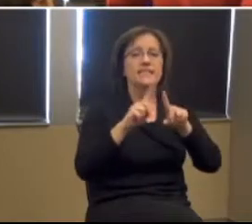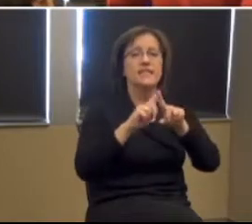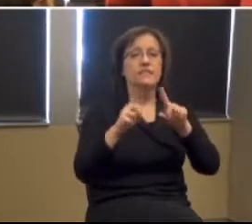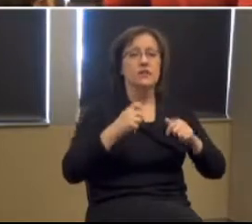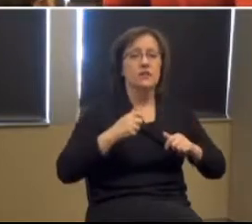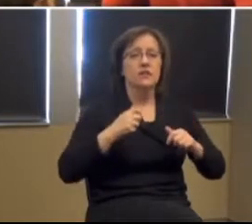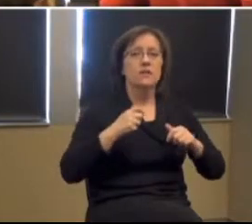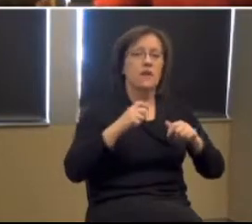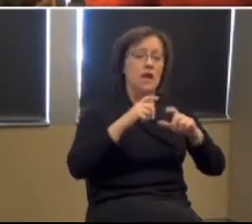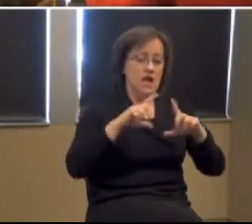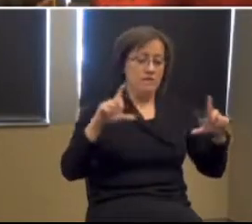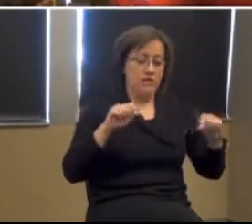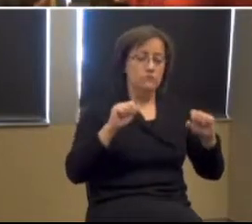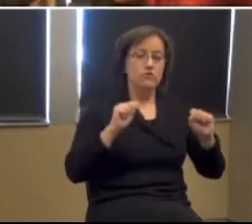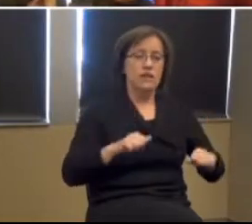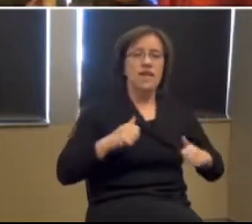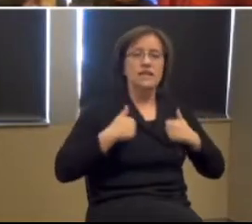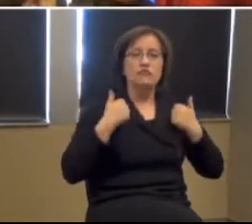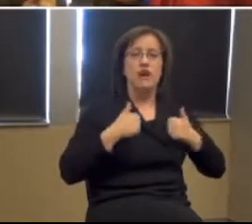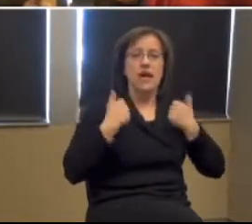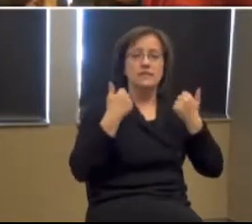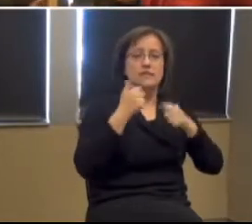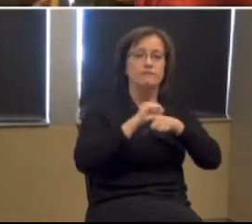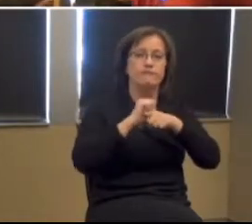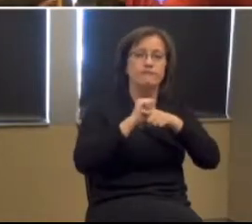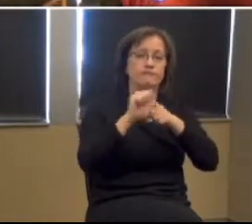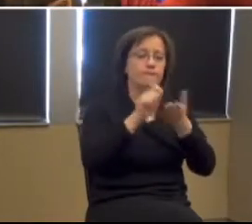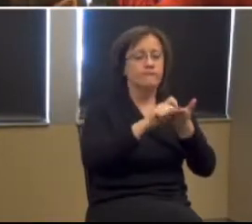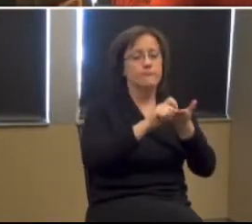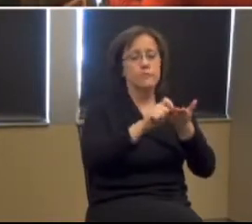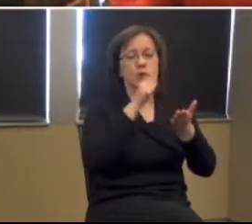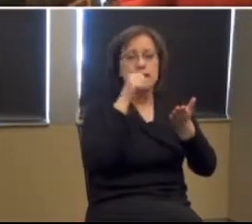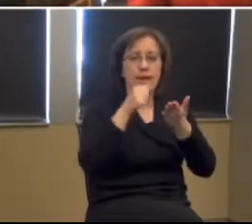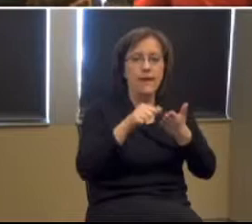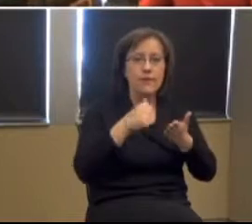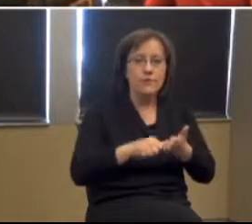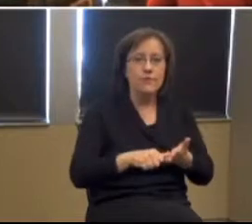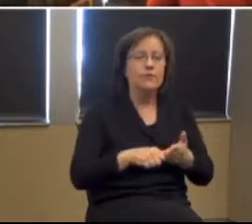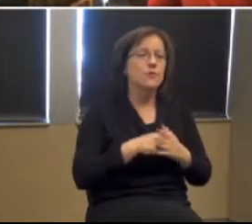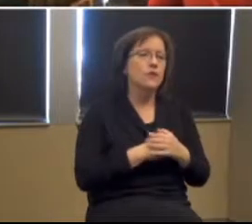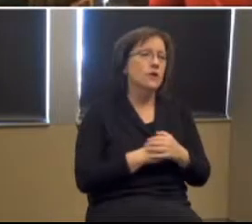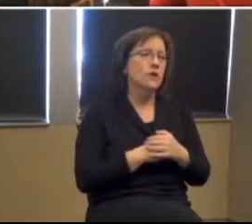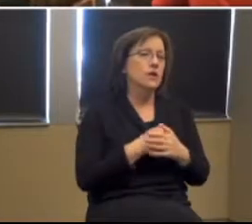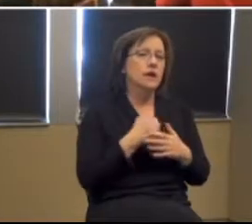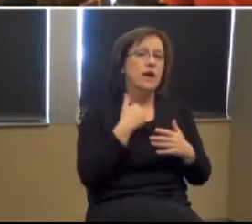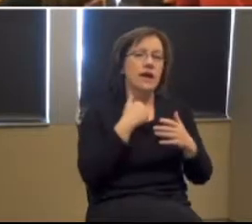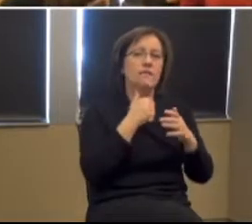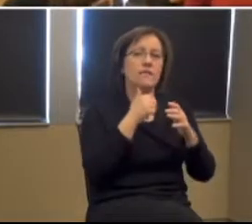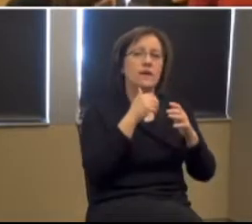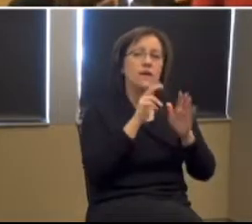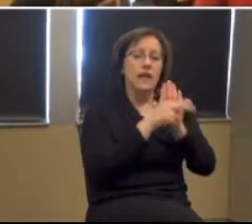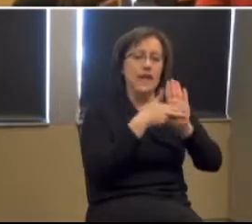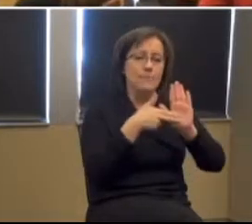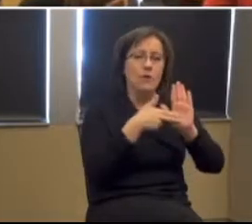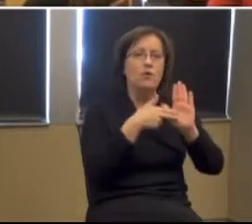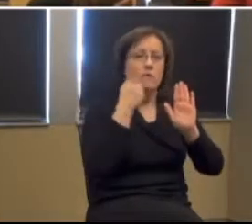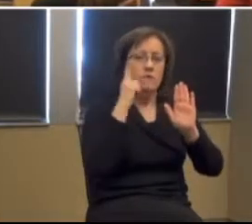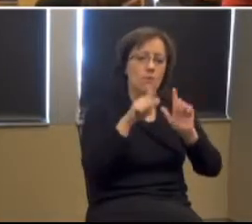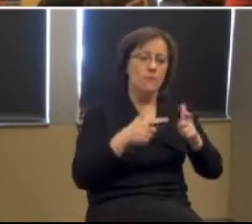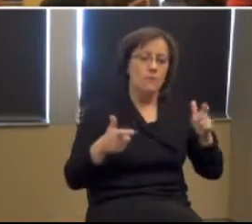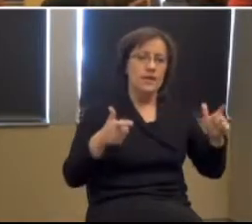letter, so many different skills. You can do alphabetizing. Oh, there's labels there too. You can use the labels for the bigger envelopes as